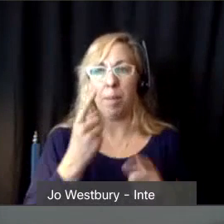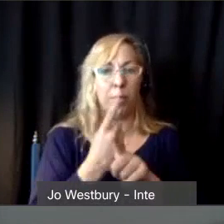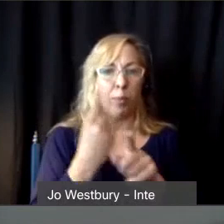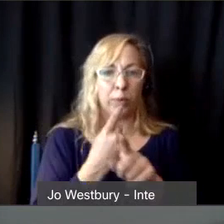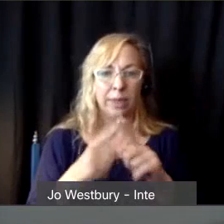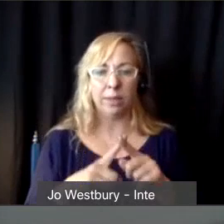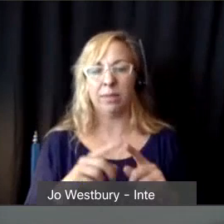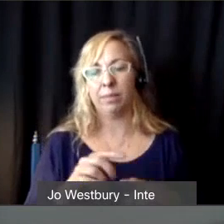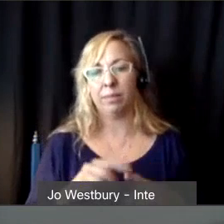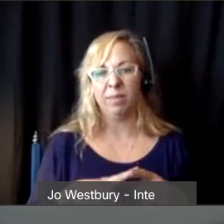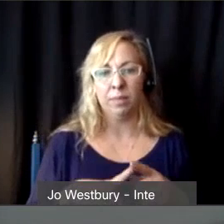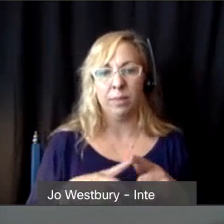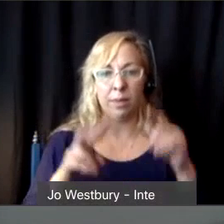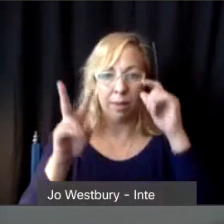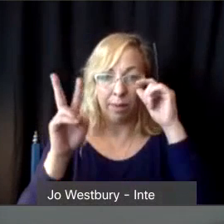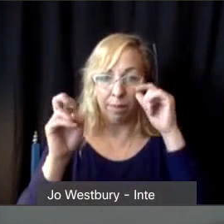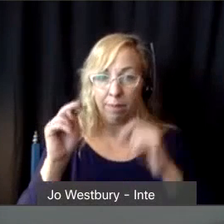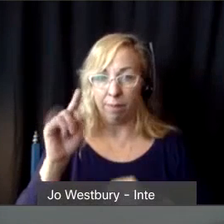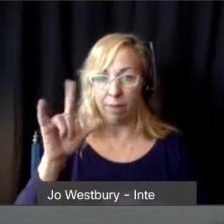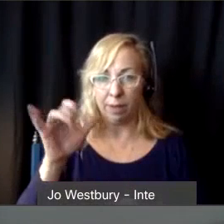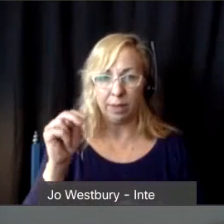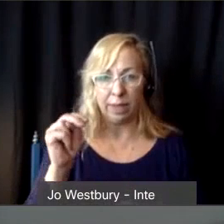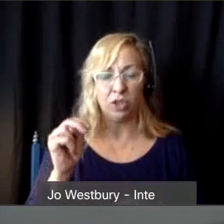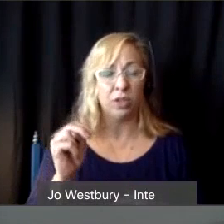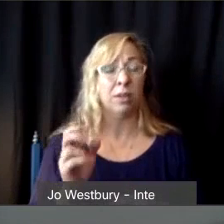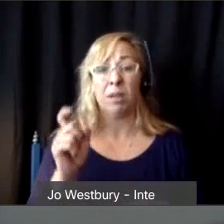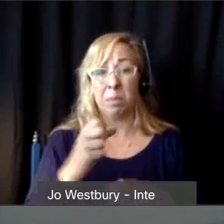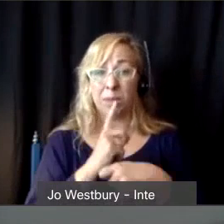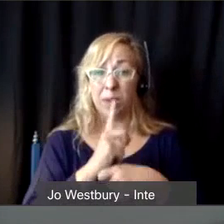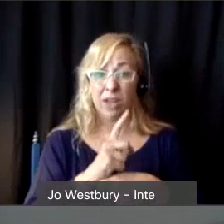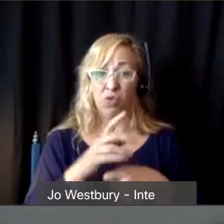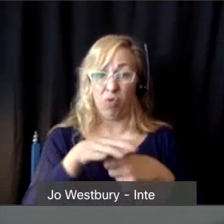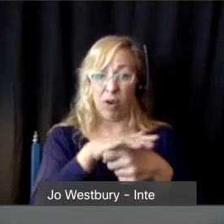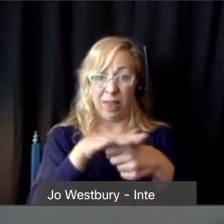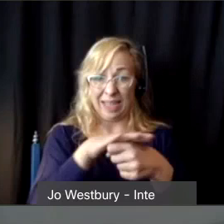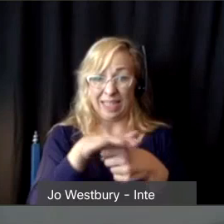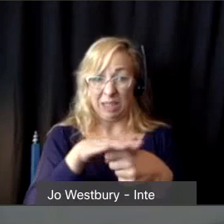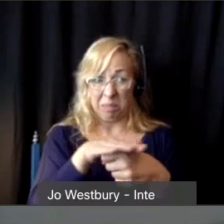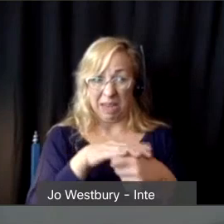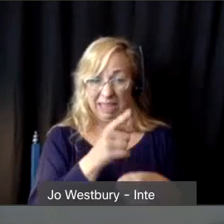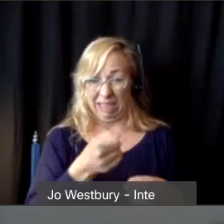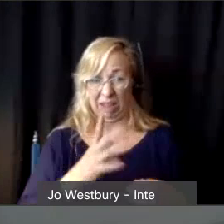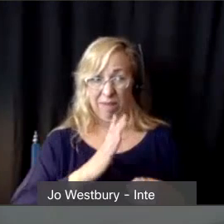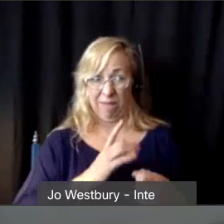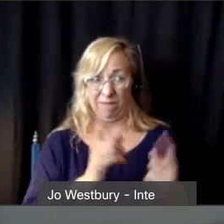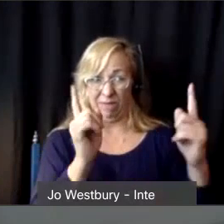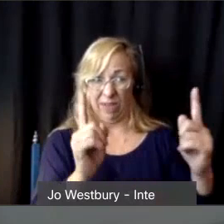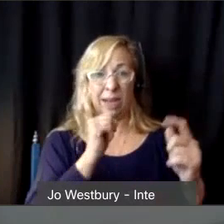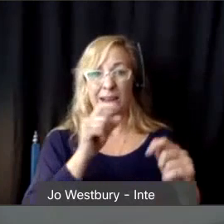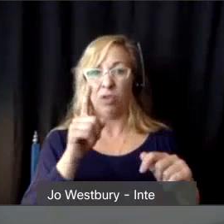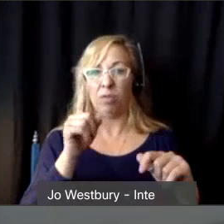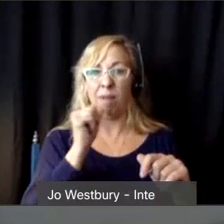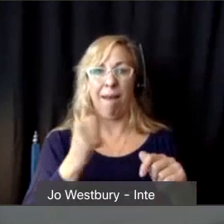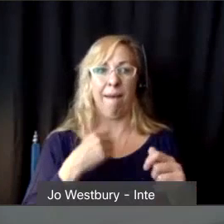so that the person and their visitor will be in the space on their own, that you don't have other people going in and out